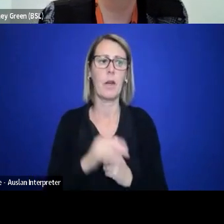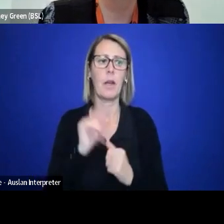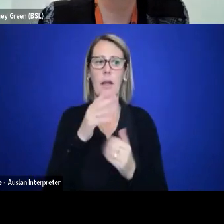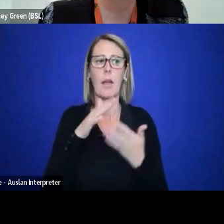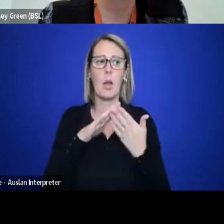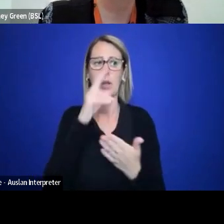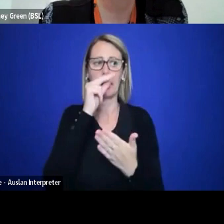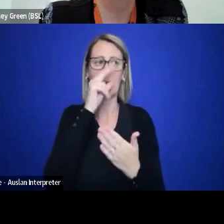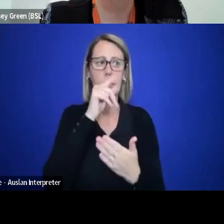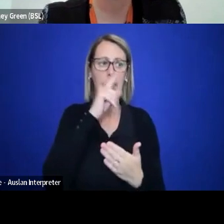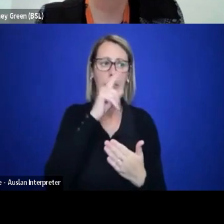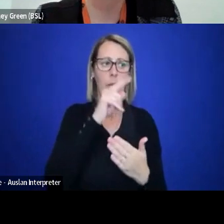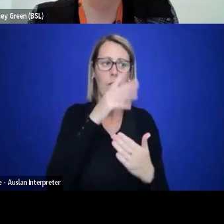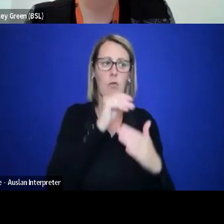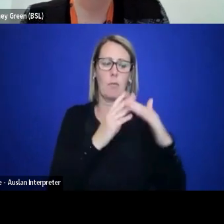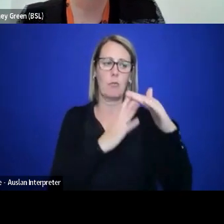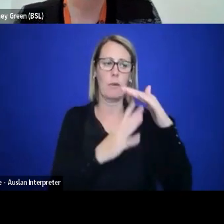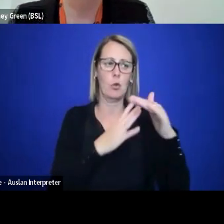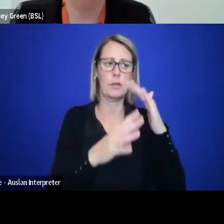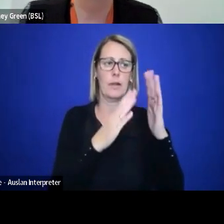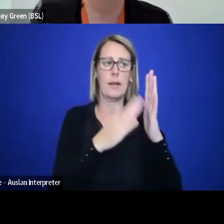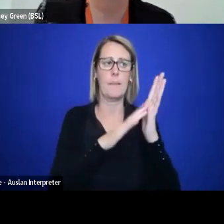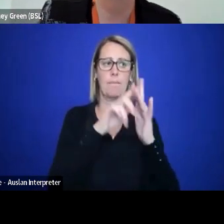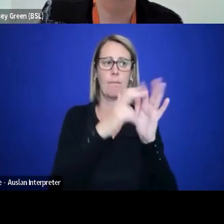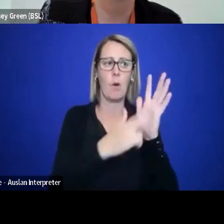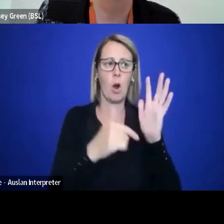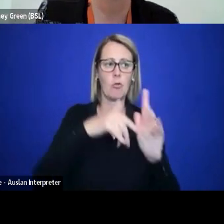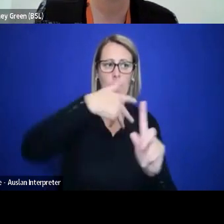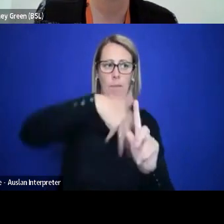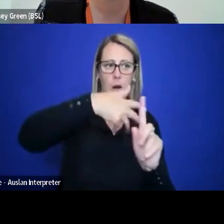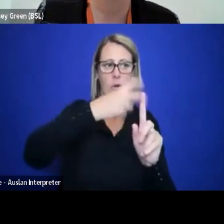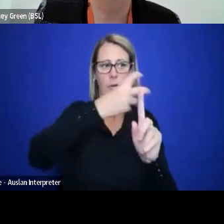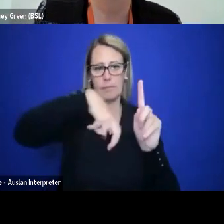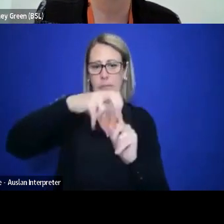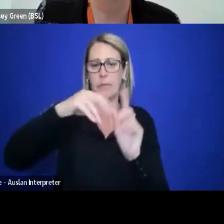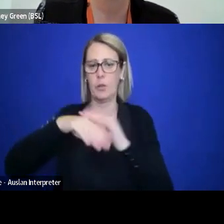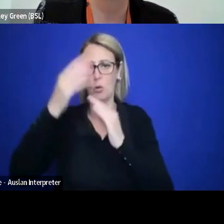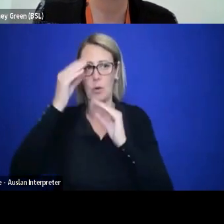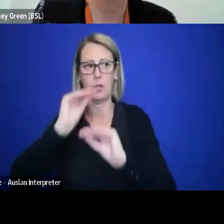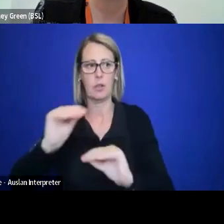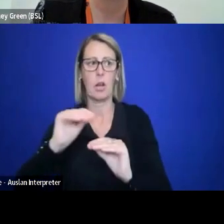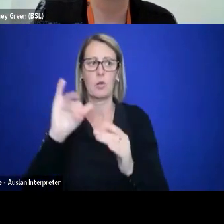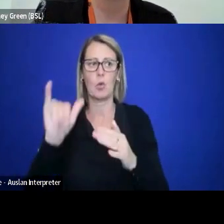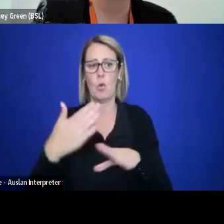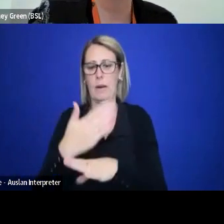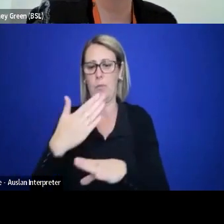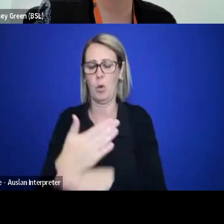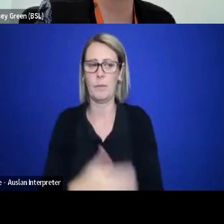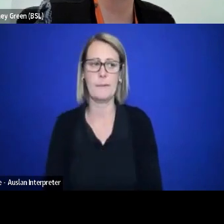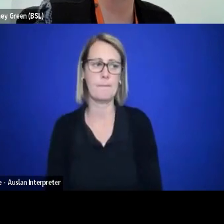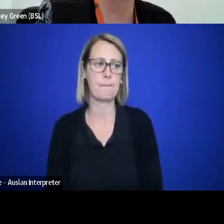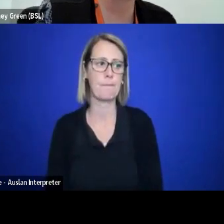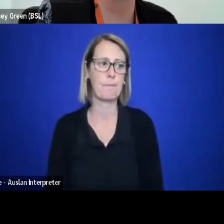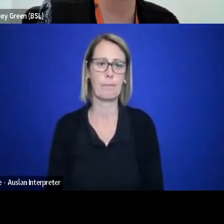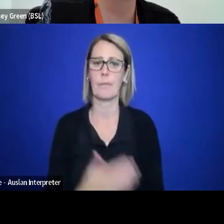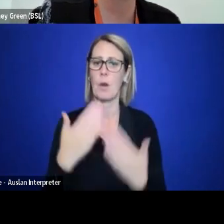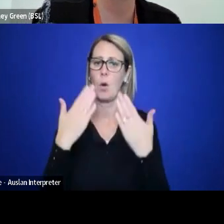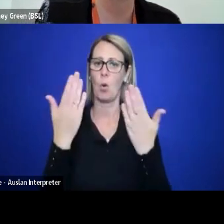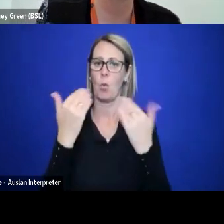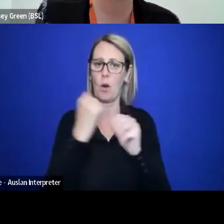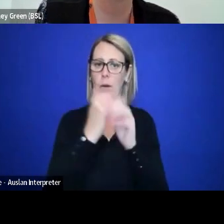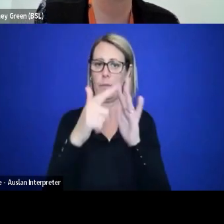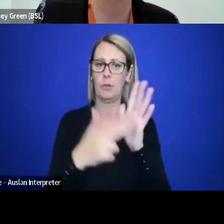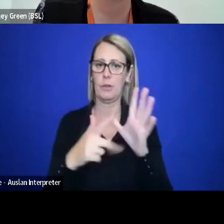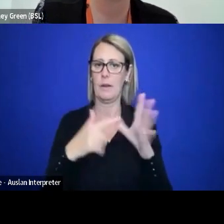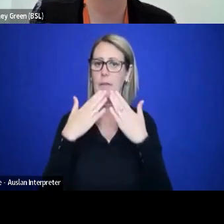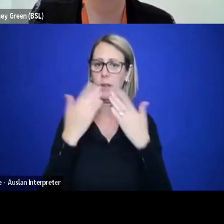from refugee and migrant backgrounds transition into education or employment opportunities. Welcome, Gina. Thanks for